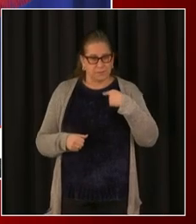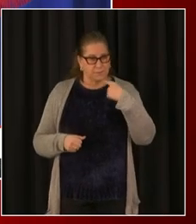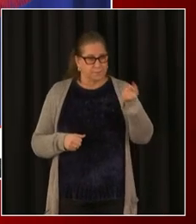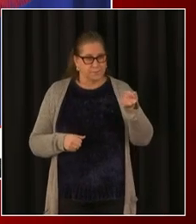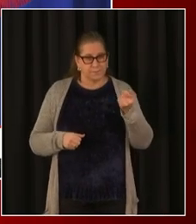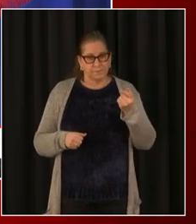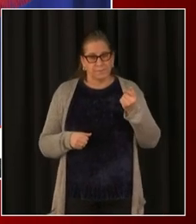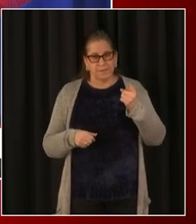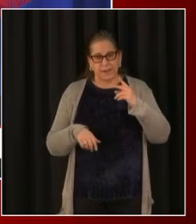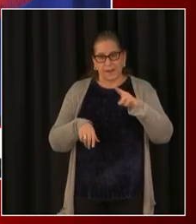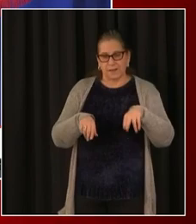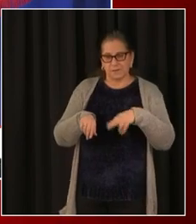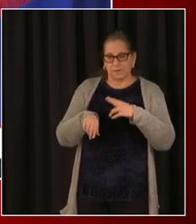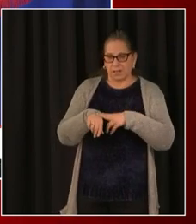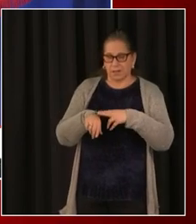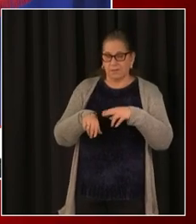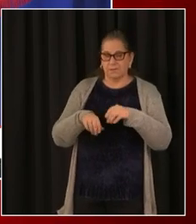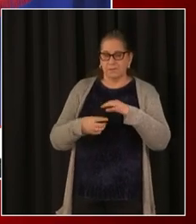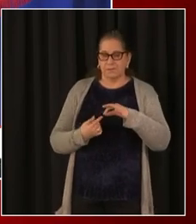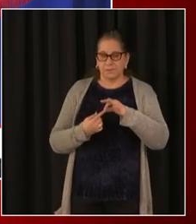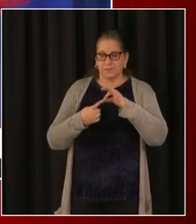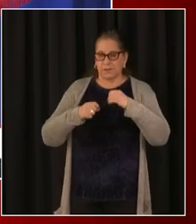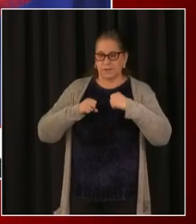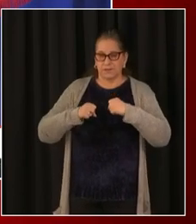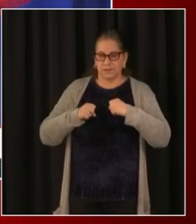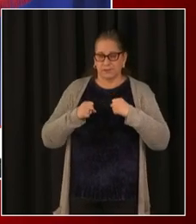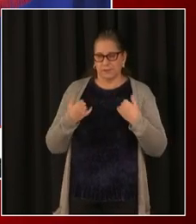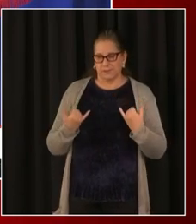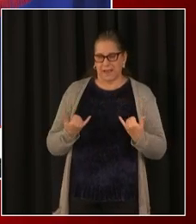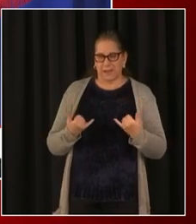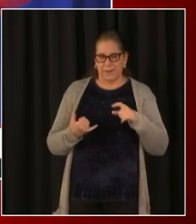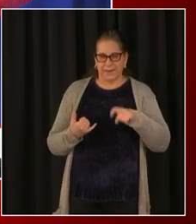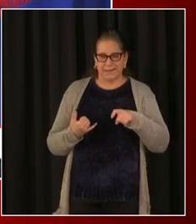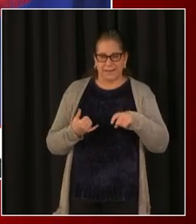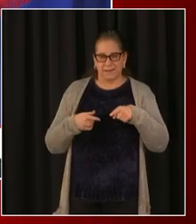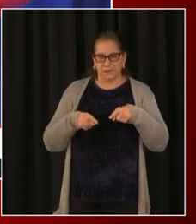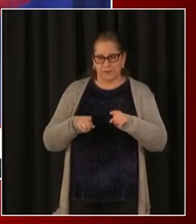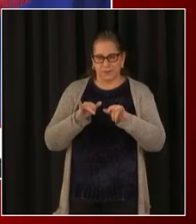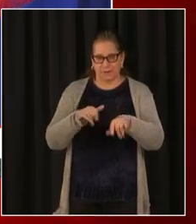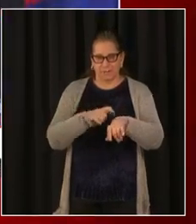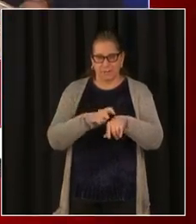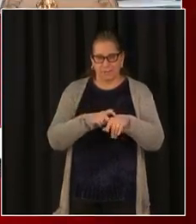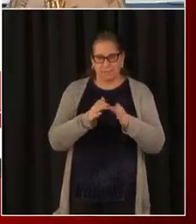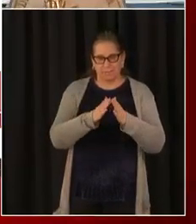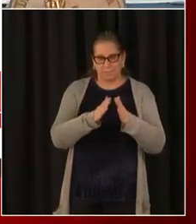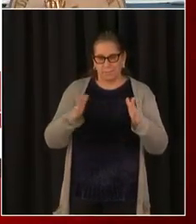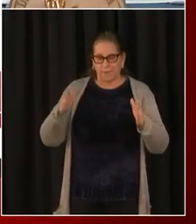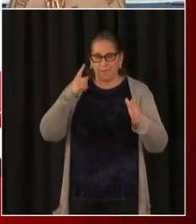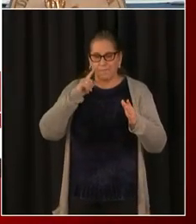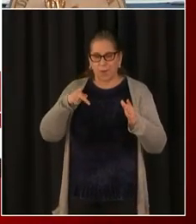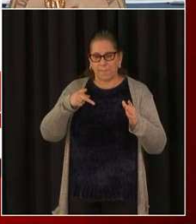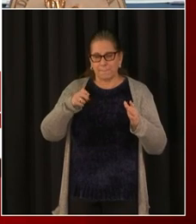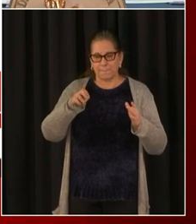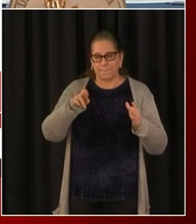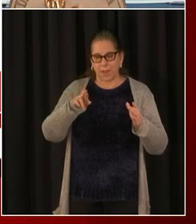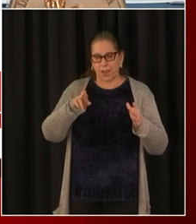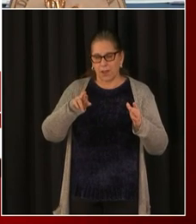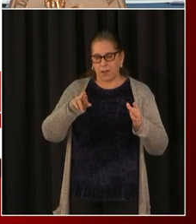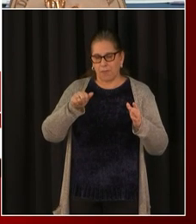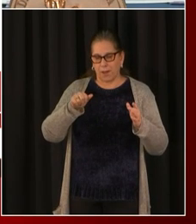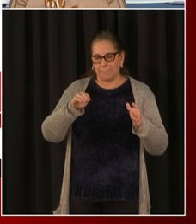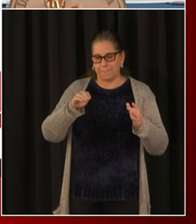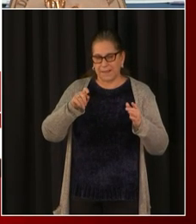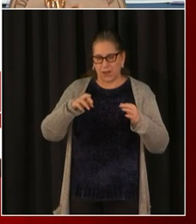National Special Security Event time period and security perimeter needs to be expanded. We